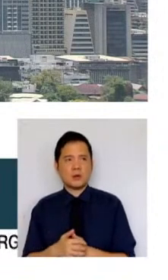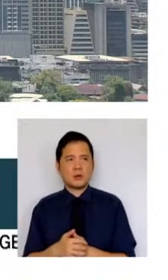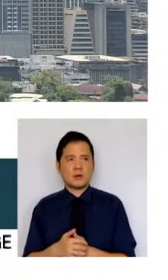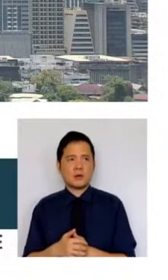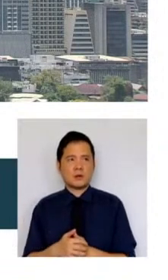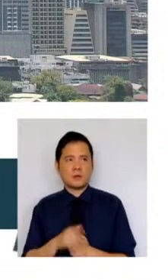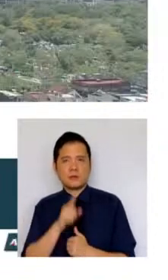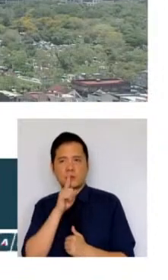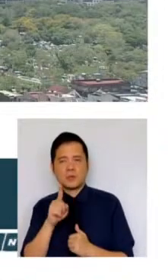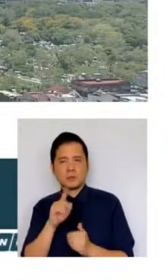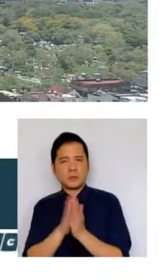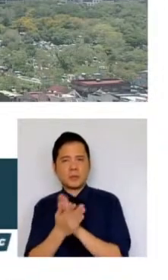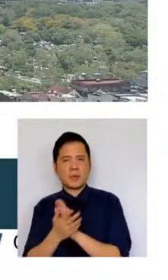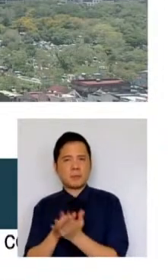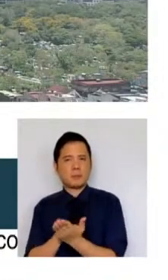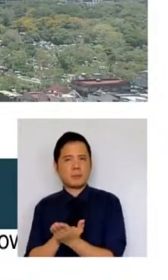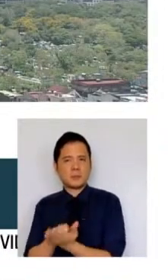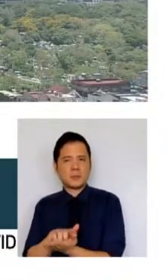very vulnerable